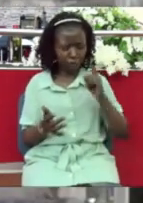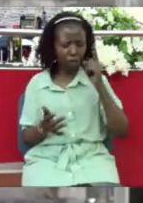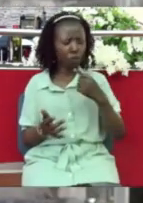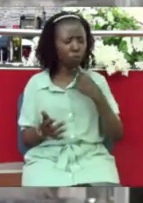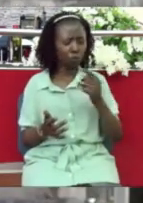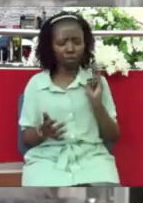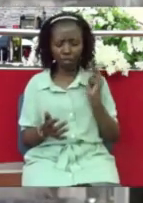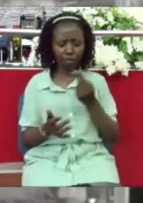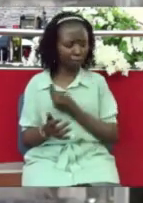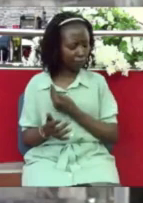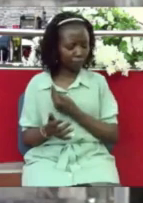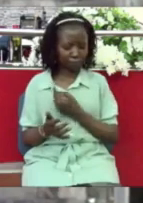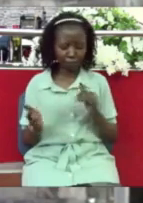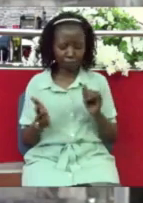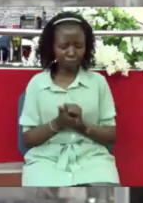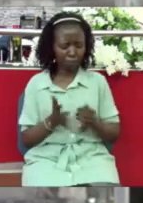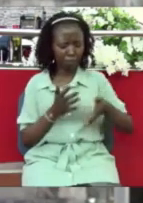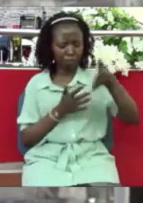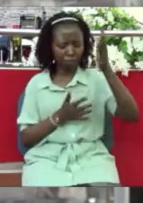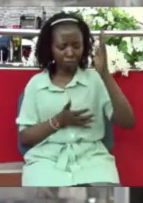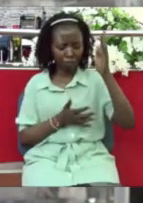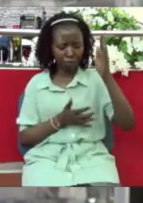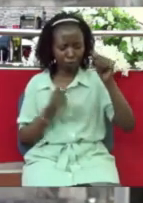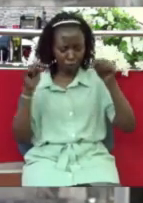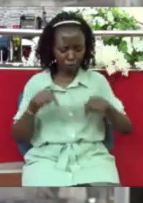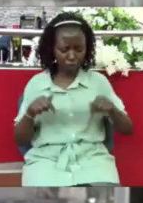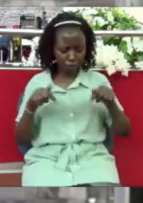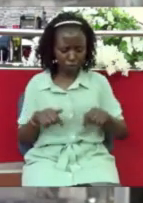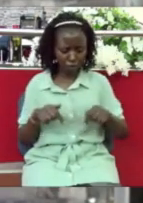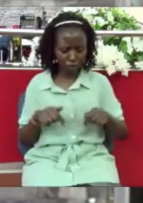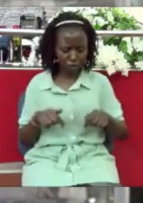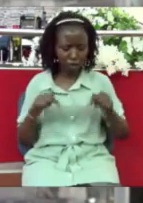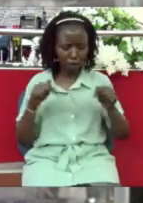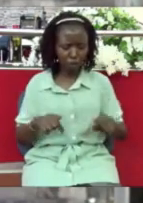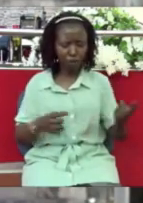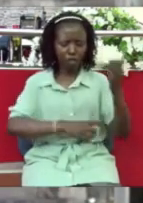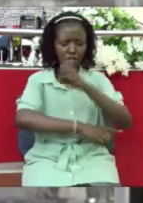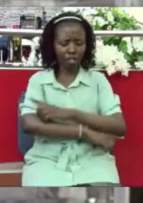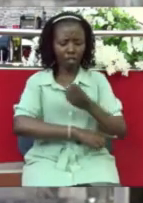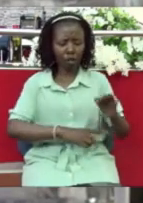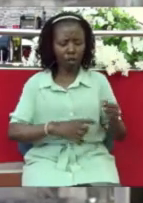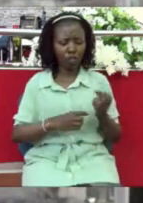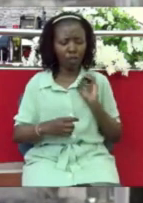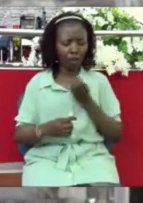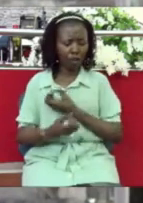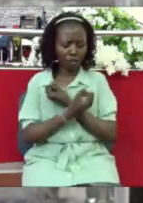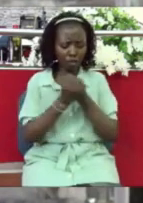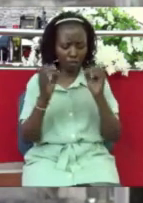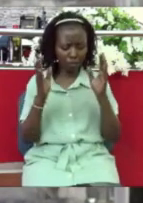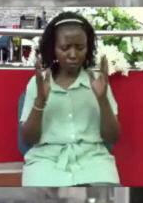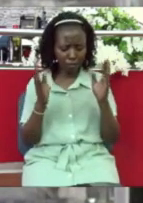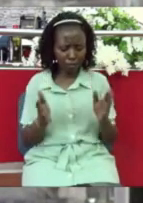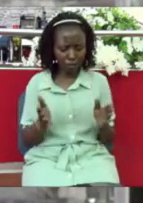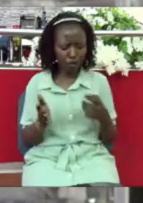us that God today is the day of our salvation. You